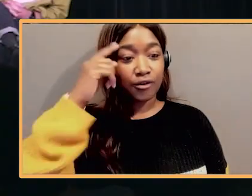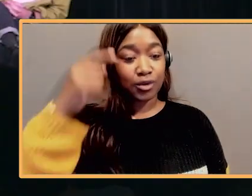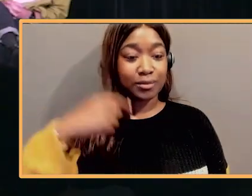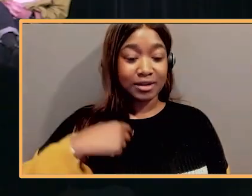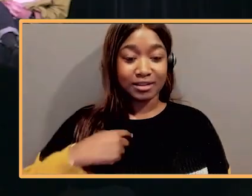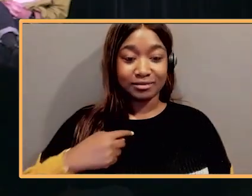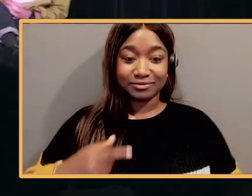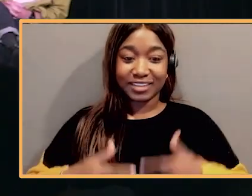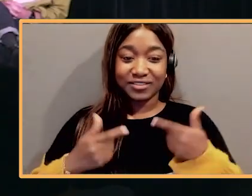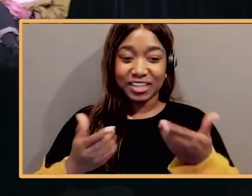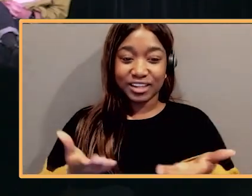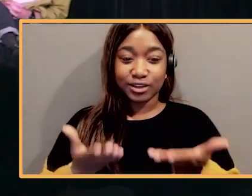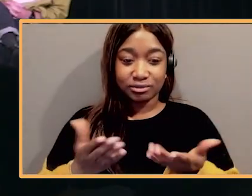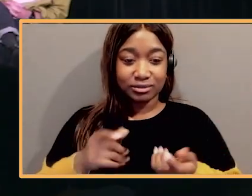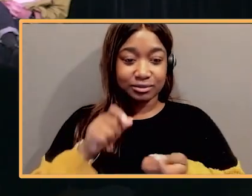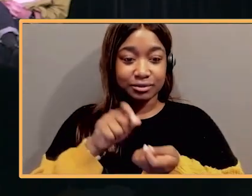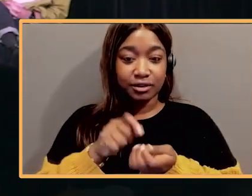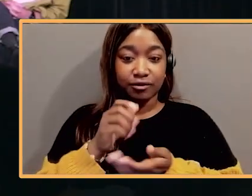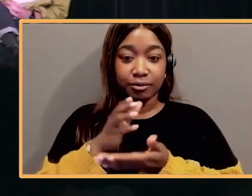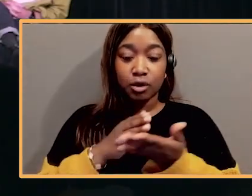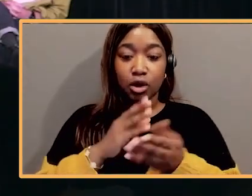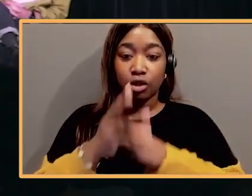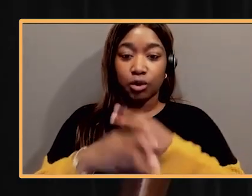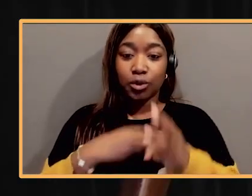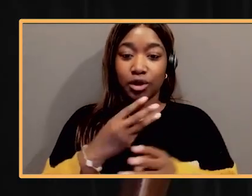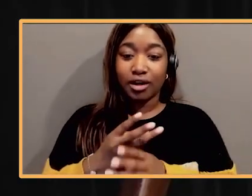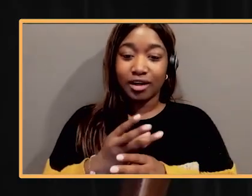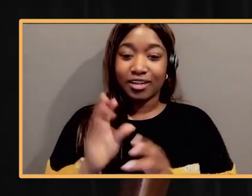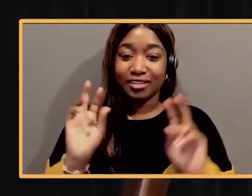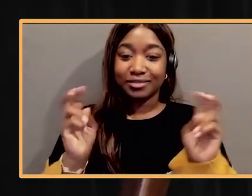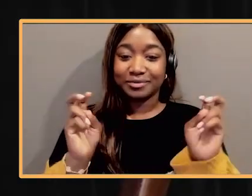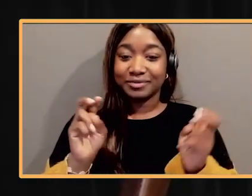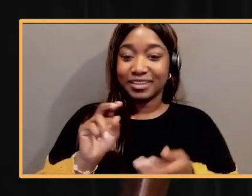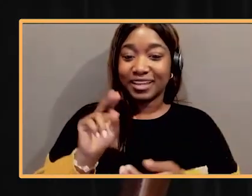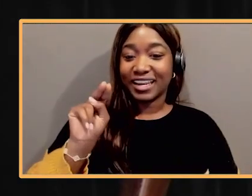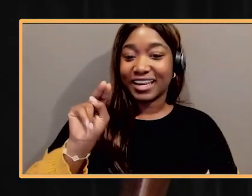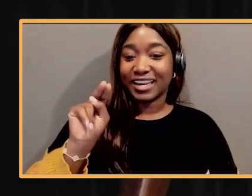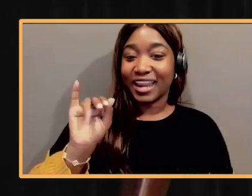world, is that nice versus kind